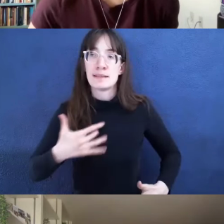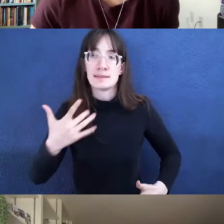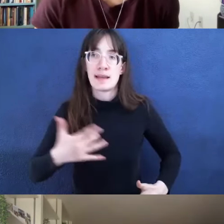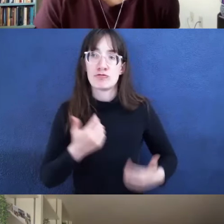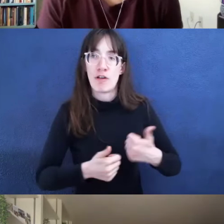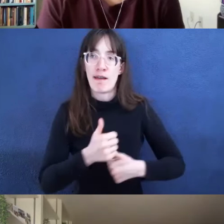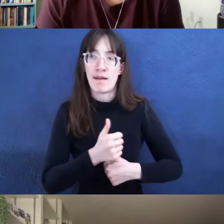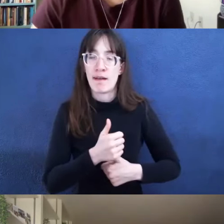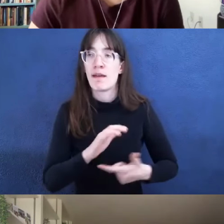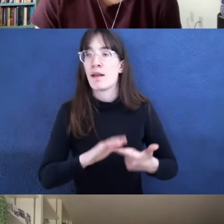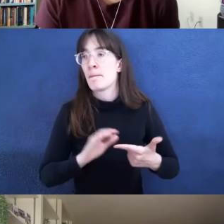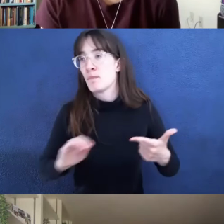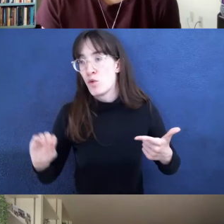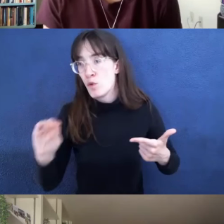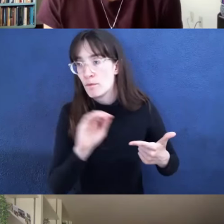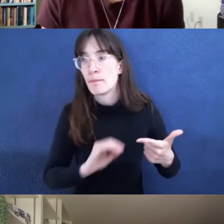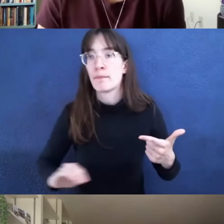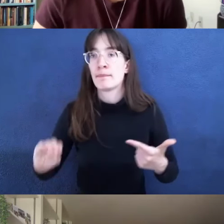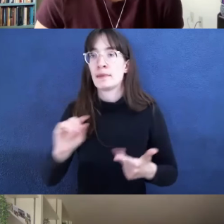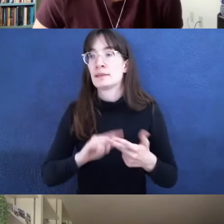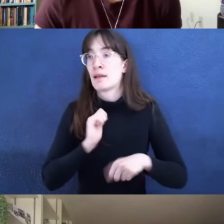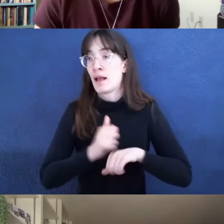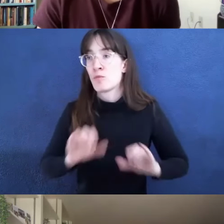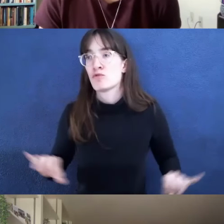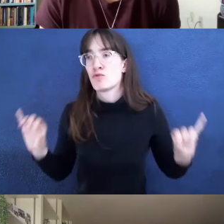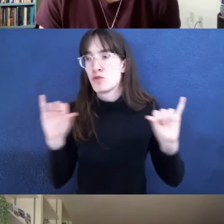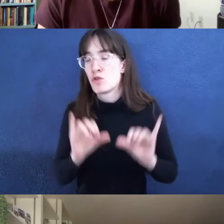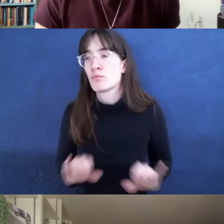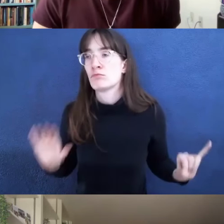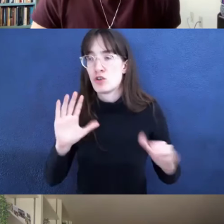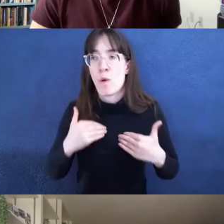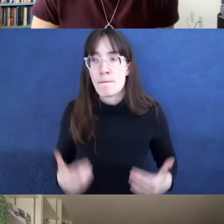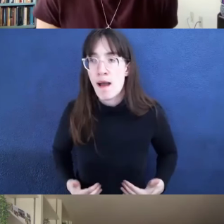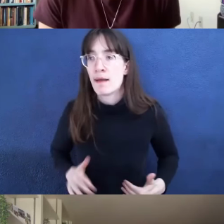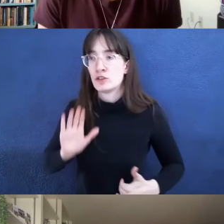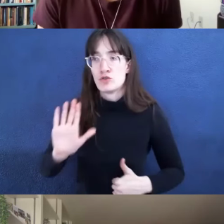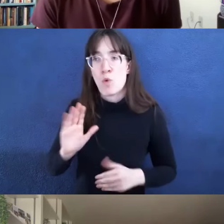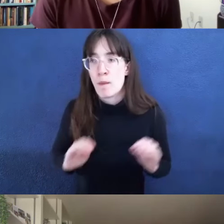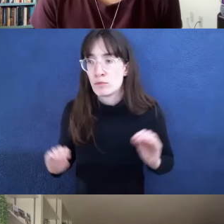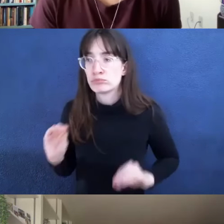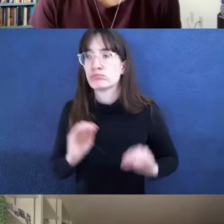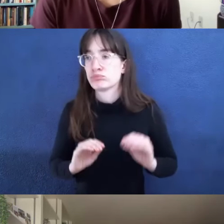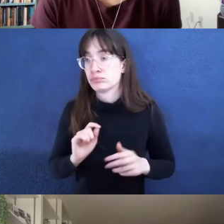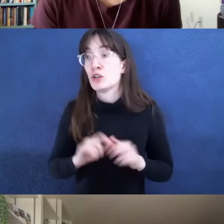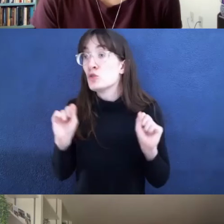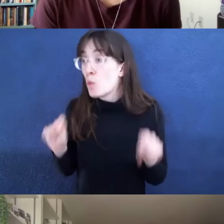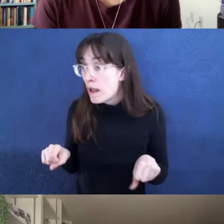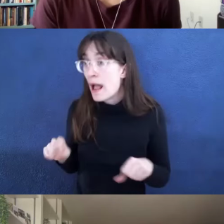and movement, a lot of creating rhythms with your body, you're moving. You can do that with